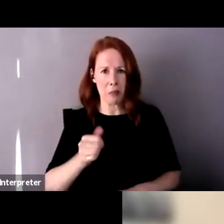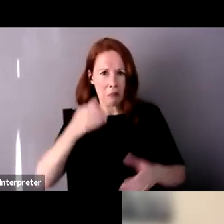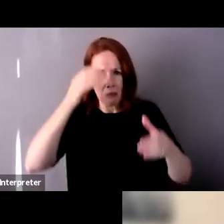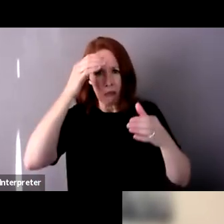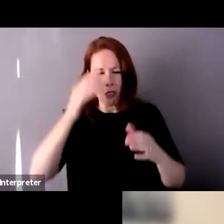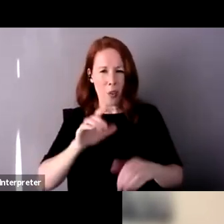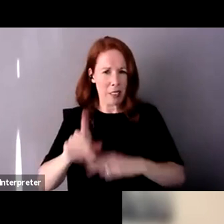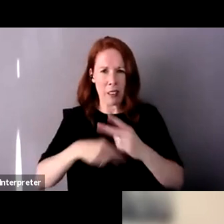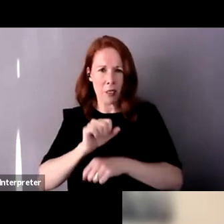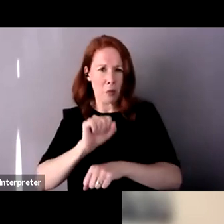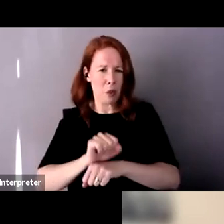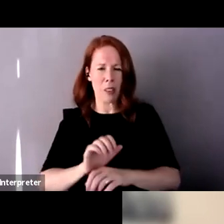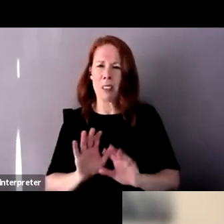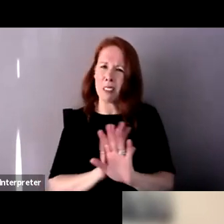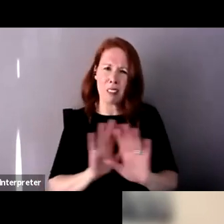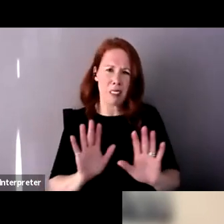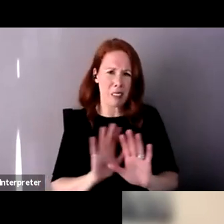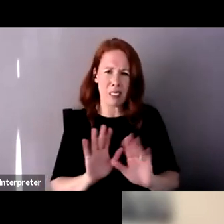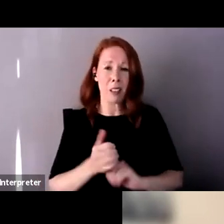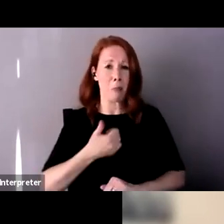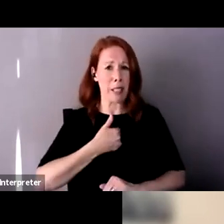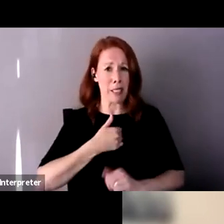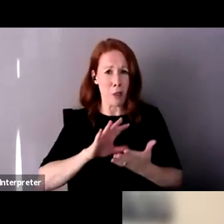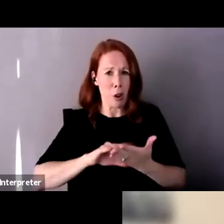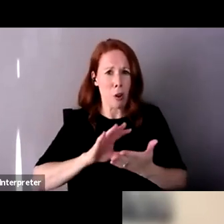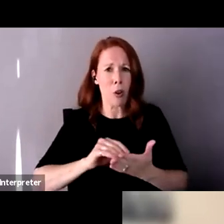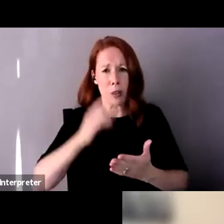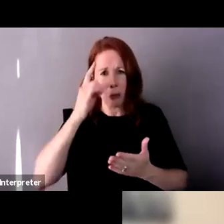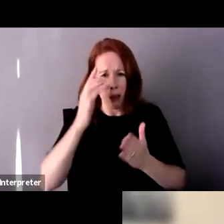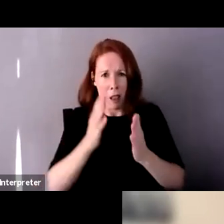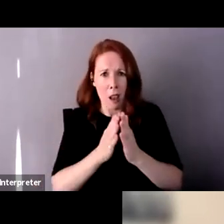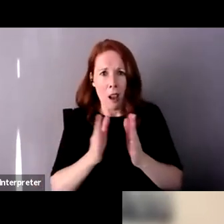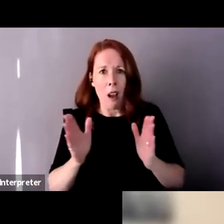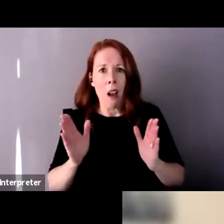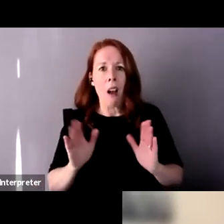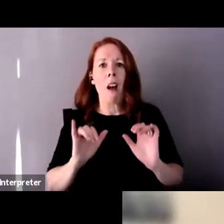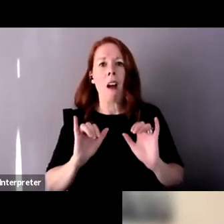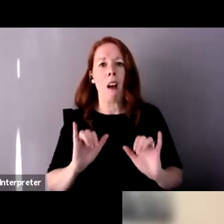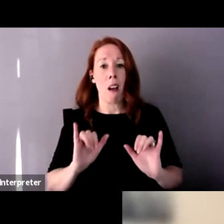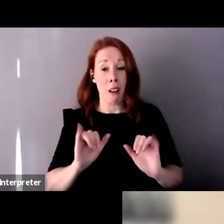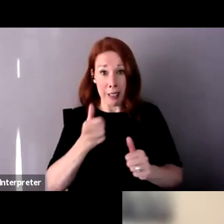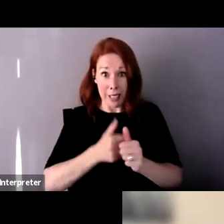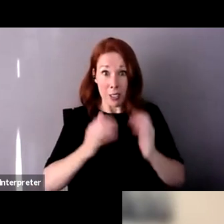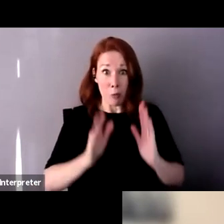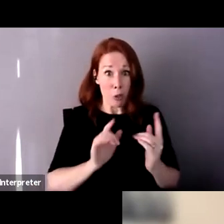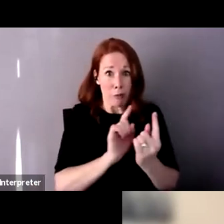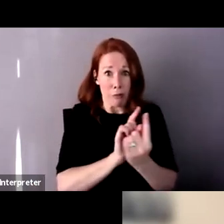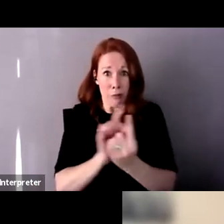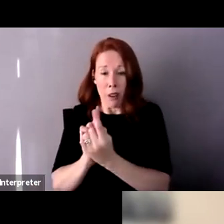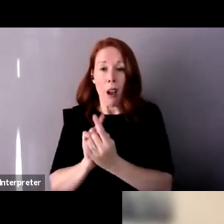work, that I'm always learning and growing, and that those relationships that I build with each unique person